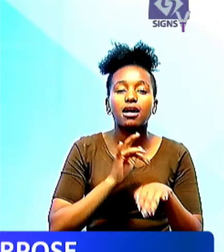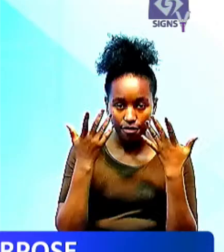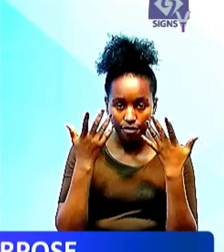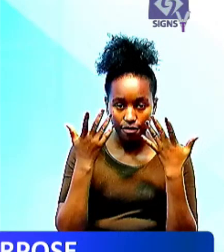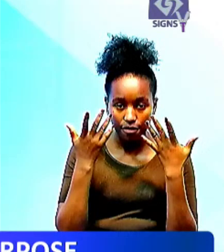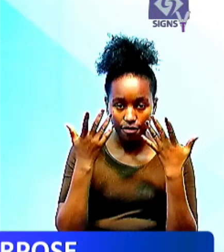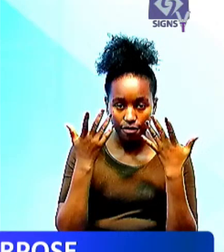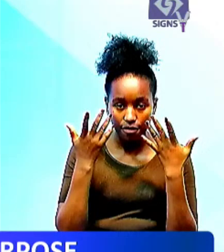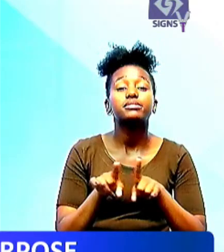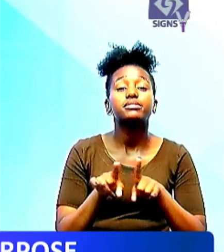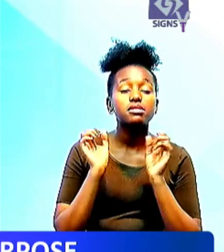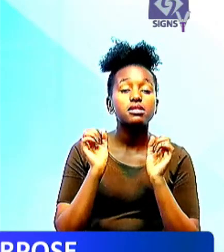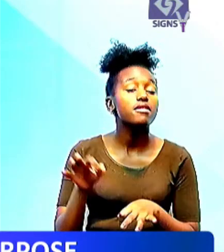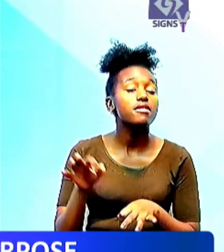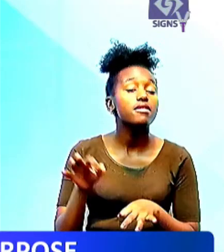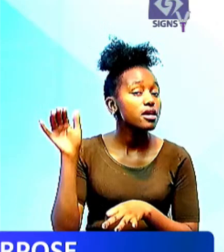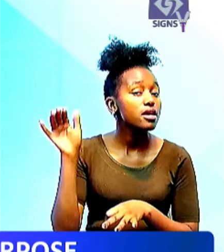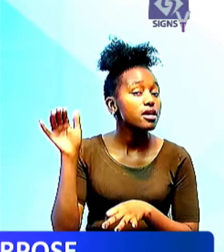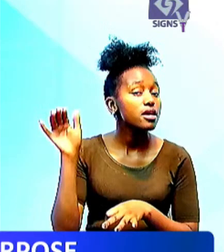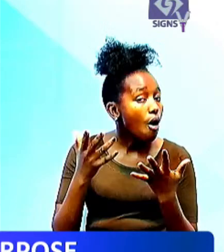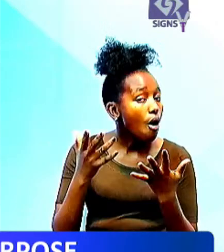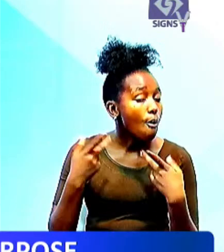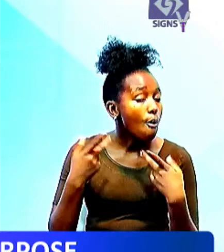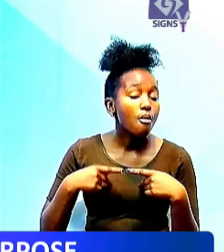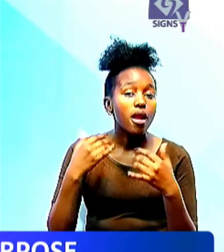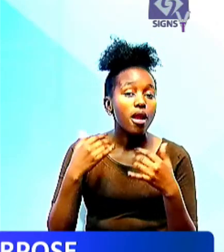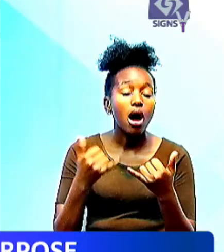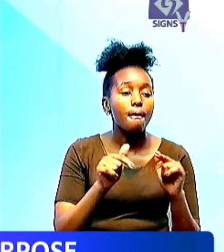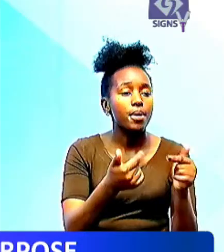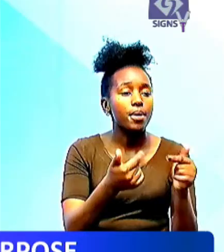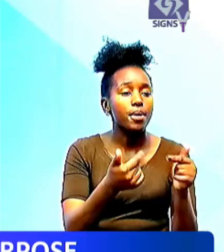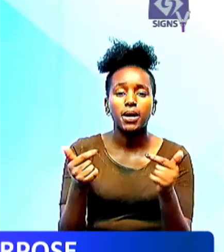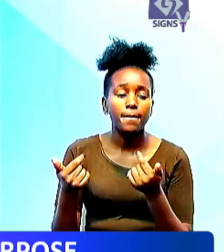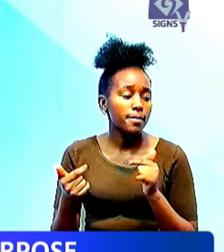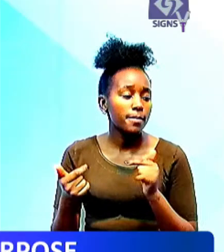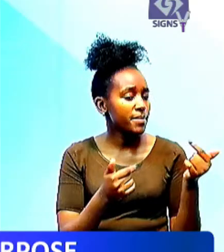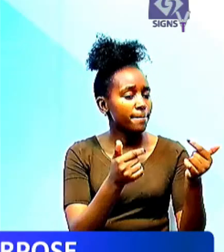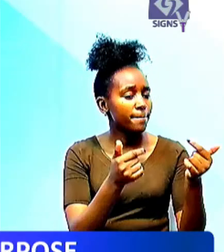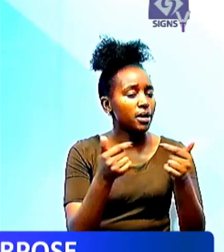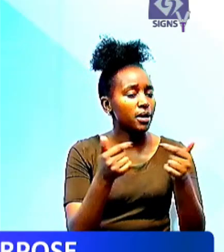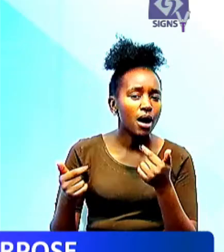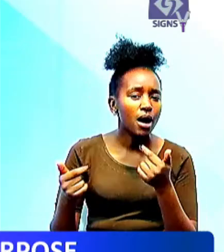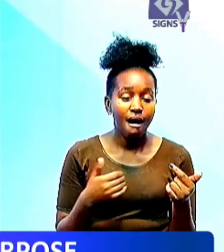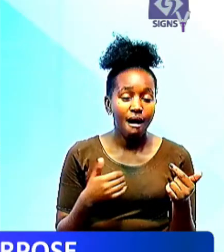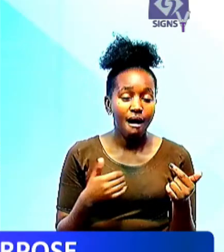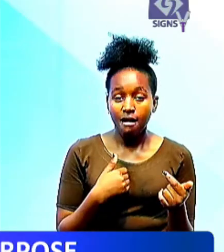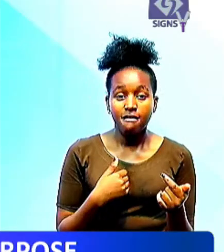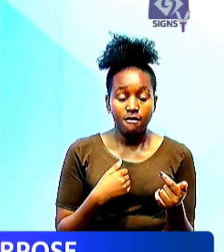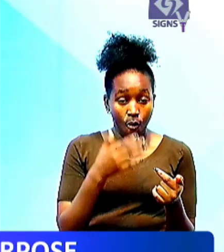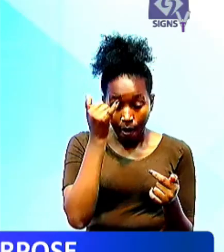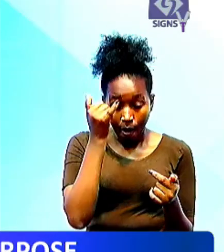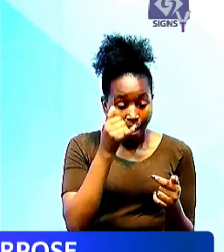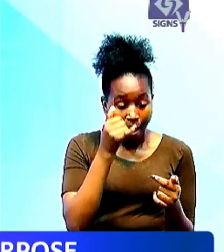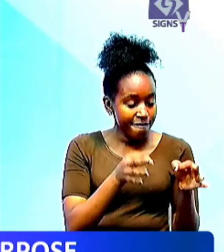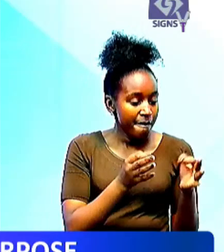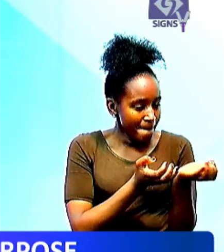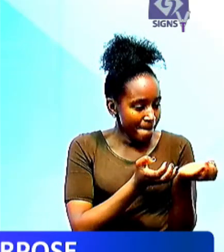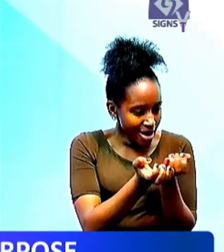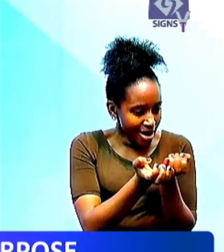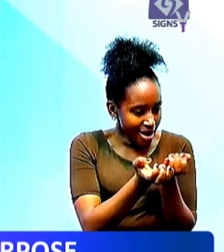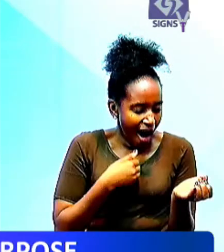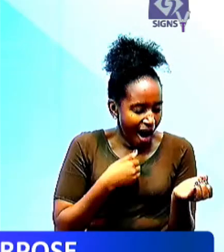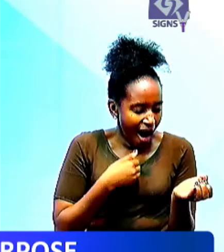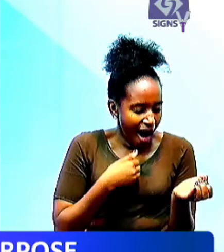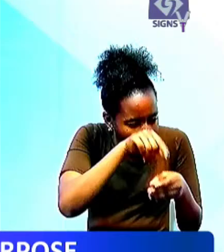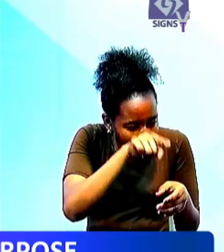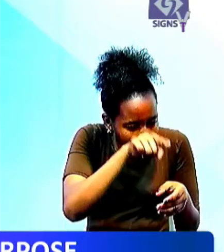you hear the fights that currently you're hearing that are happening, if you have a business in there, it affects you. Yeah. So there's no much you can do about